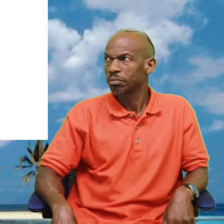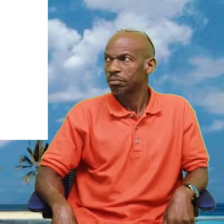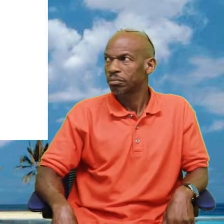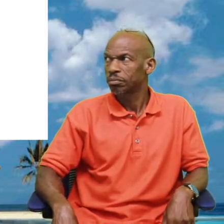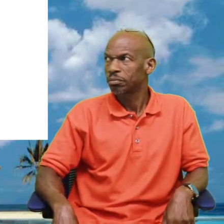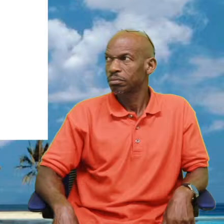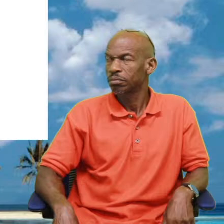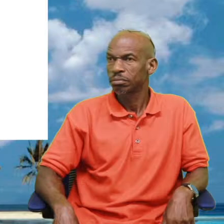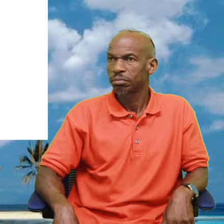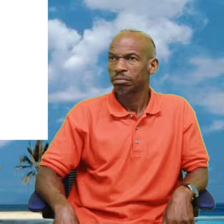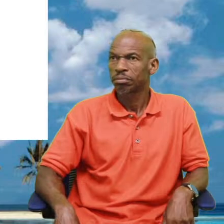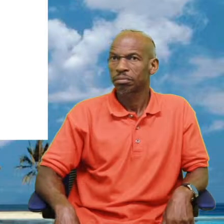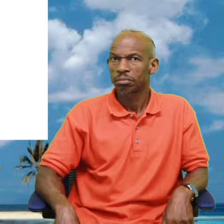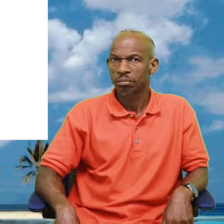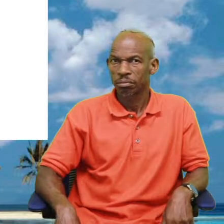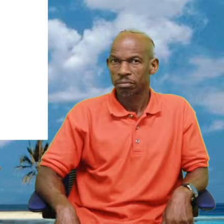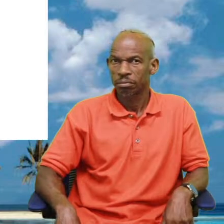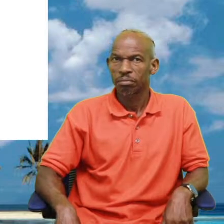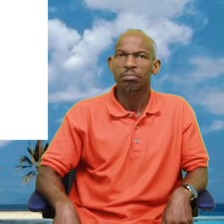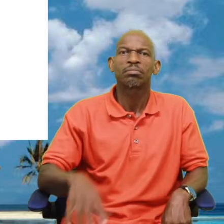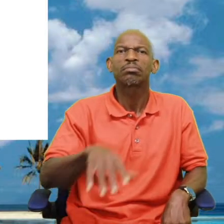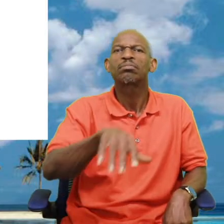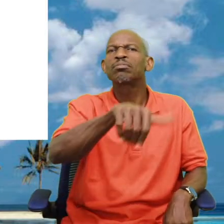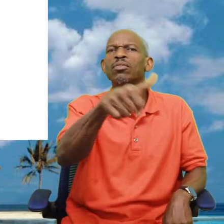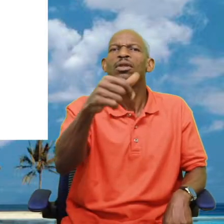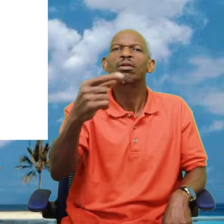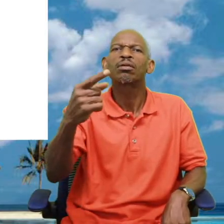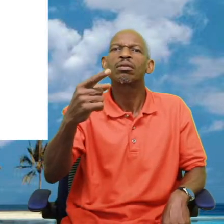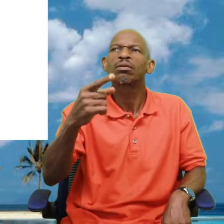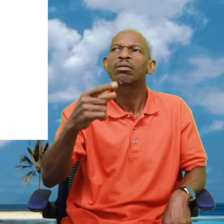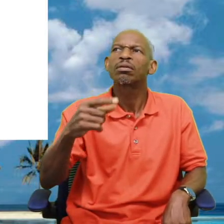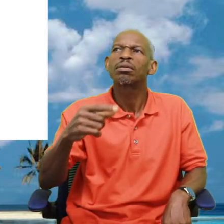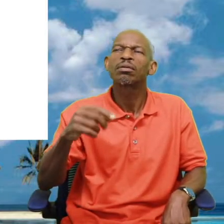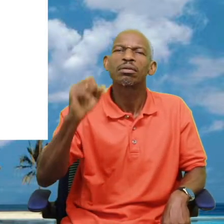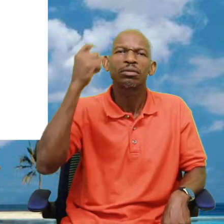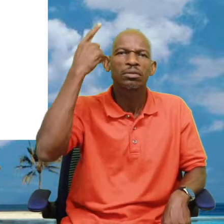all right, he's brown skin. Yes, I'm seeing Sabriki putting up.